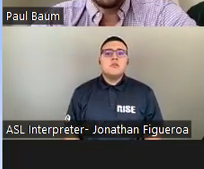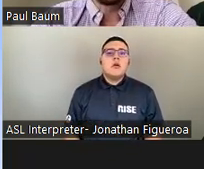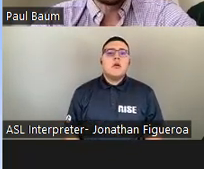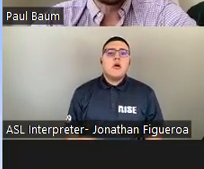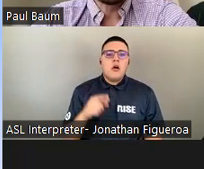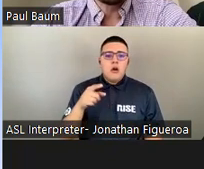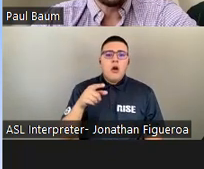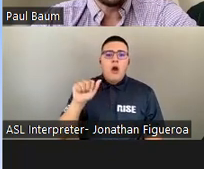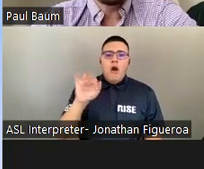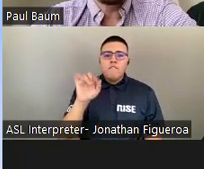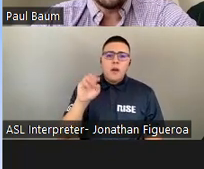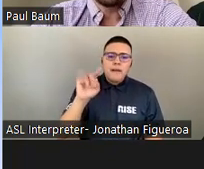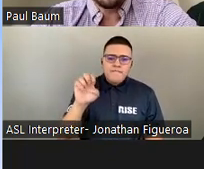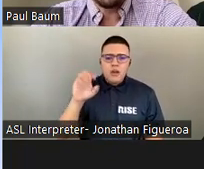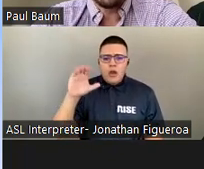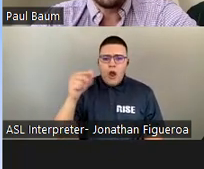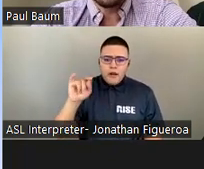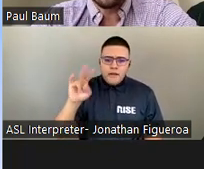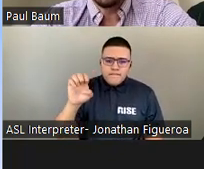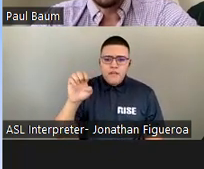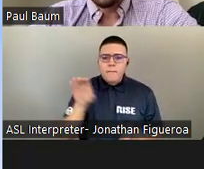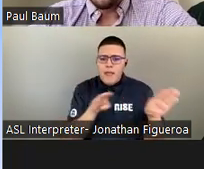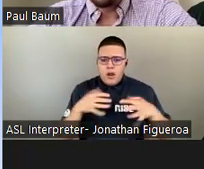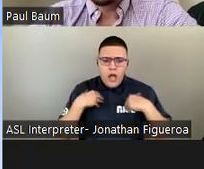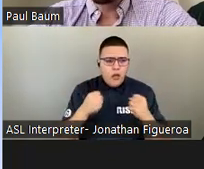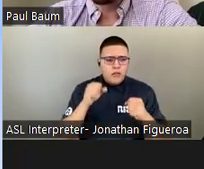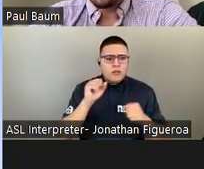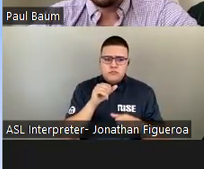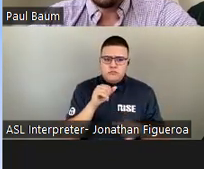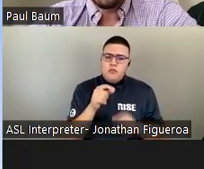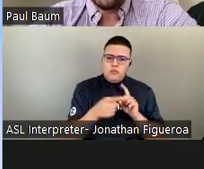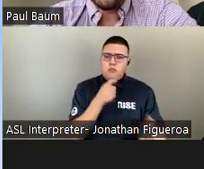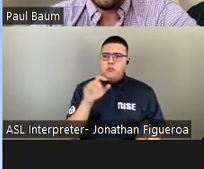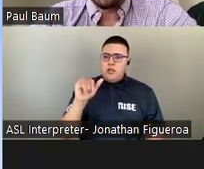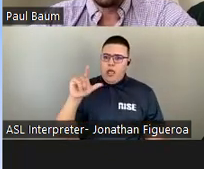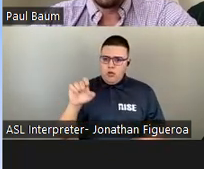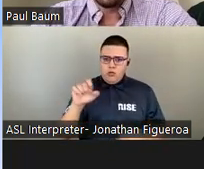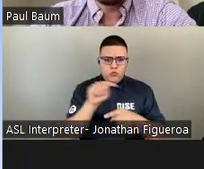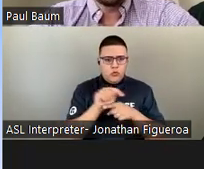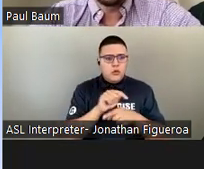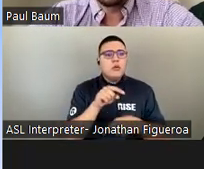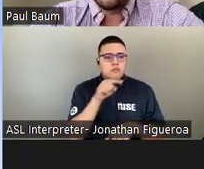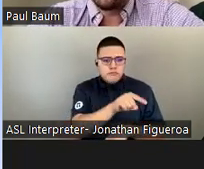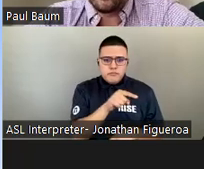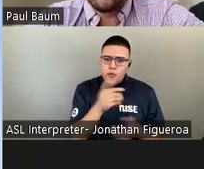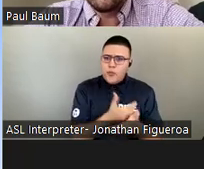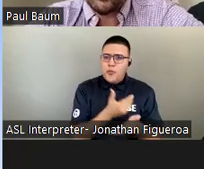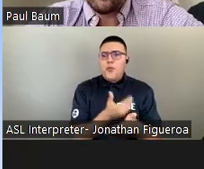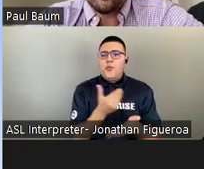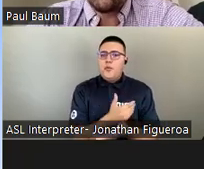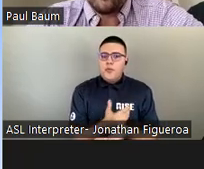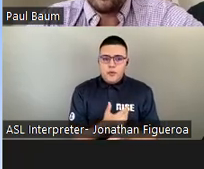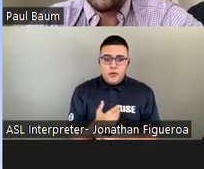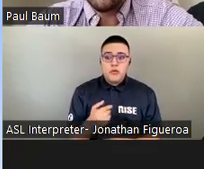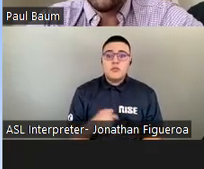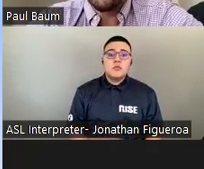therapy out of Yale University. And that's a brand new training. A lot of folks, and I'll get into that